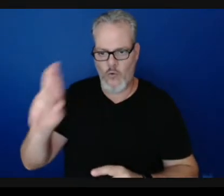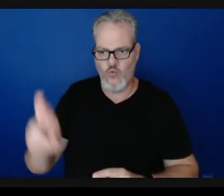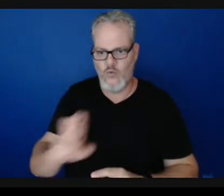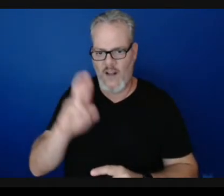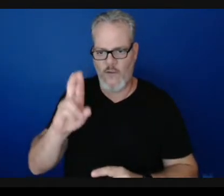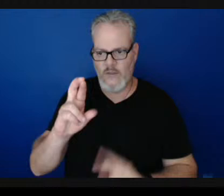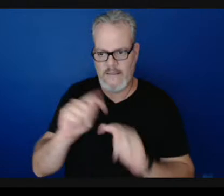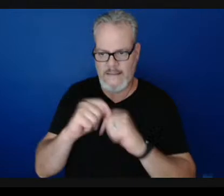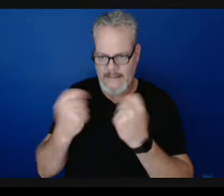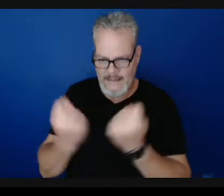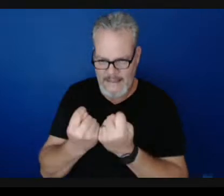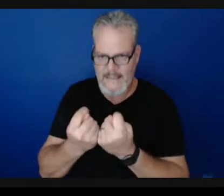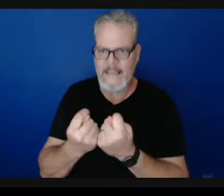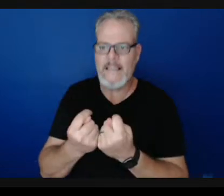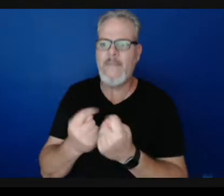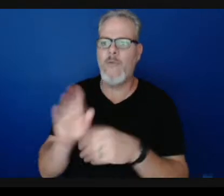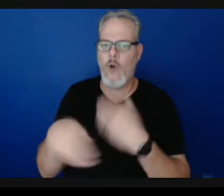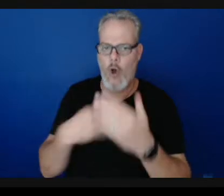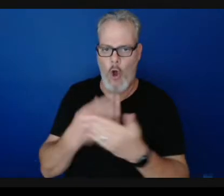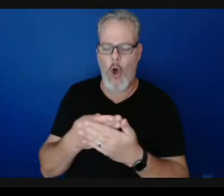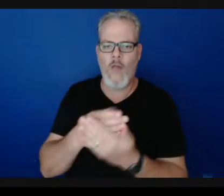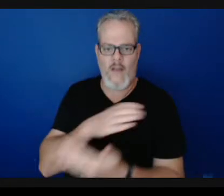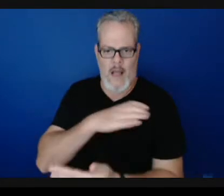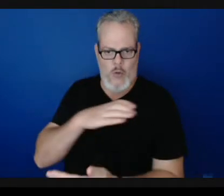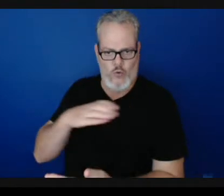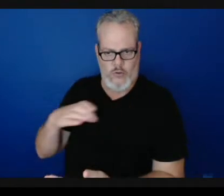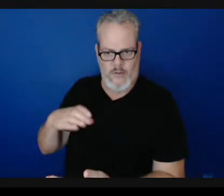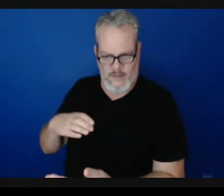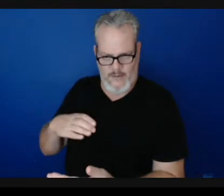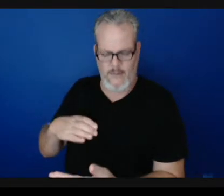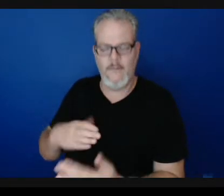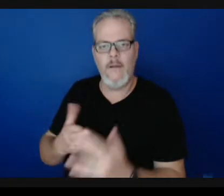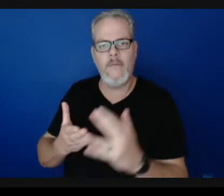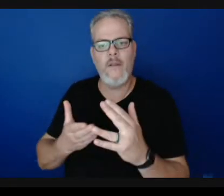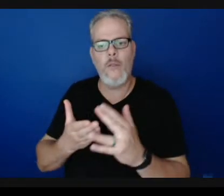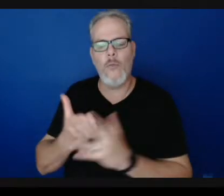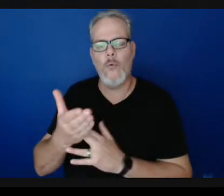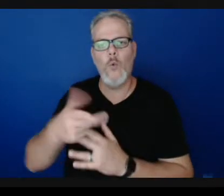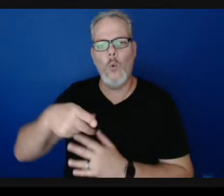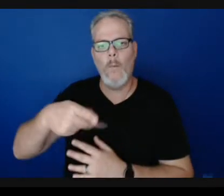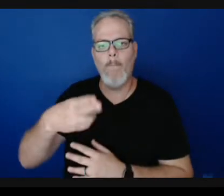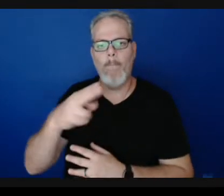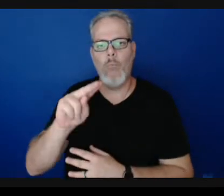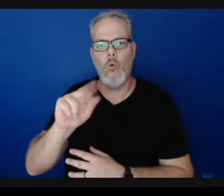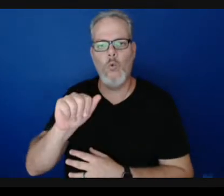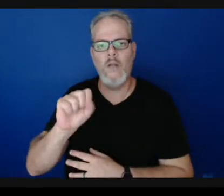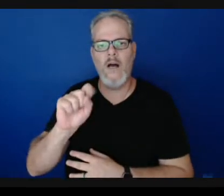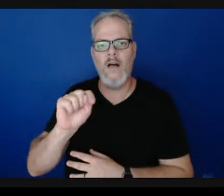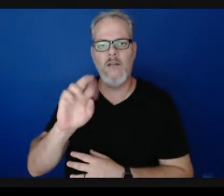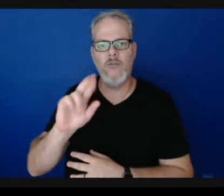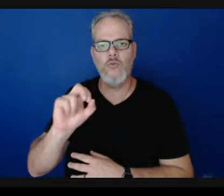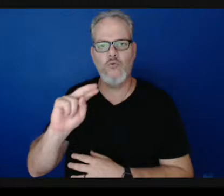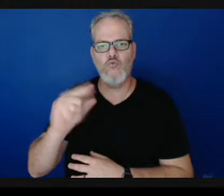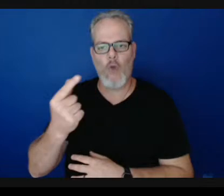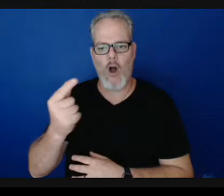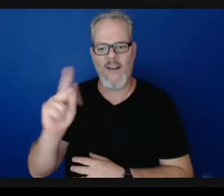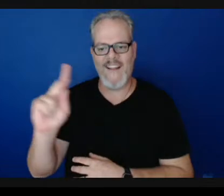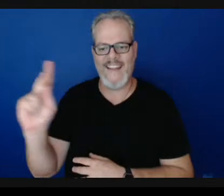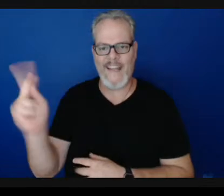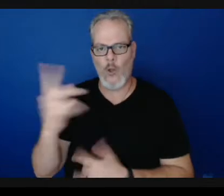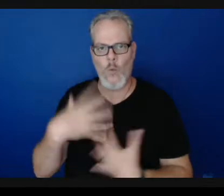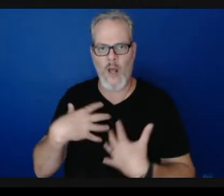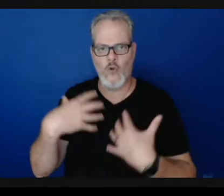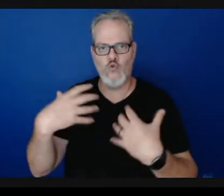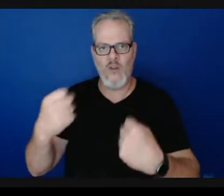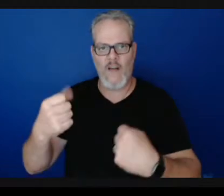as well as the support from the county council, and through the Puna Strong and Kīlauea recovery grants with the Hawaii Community